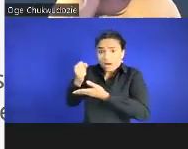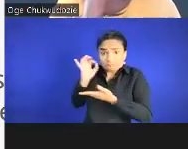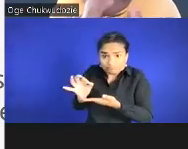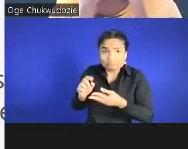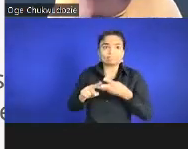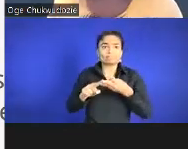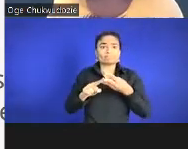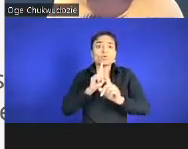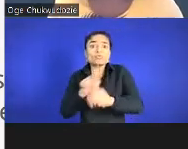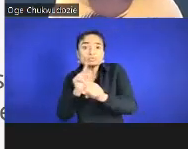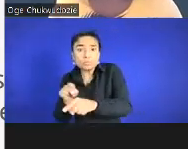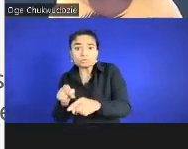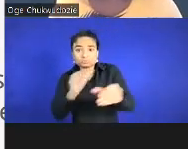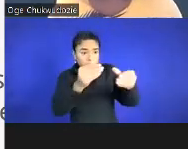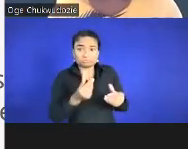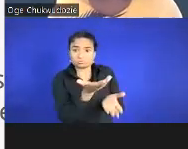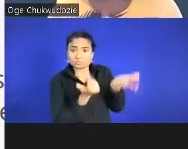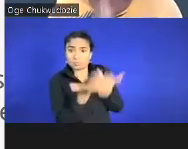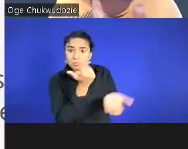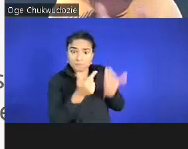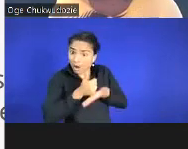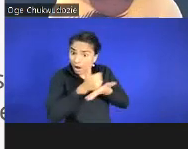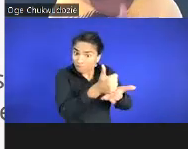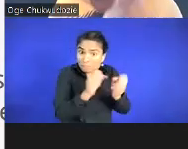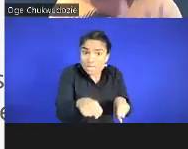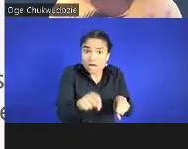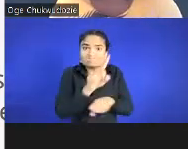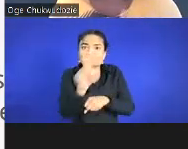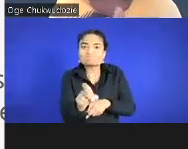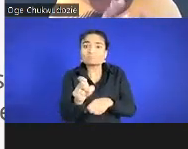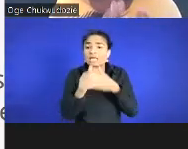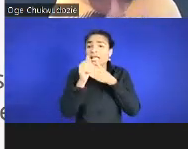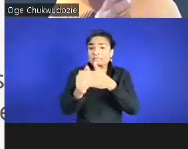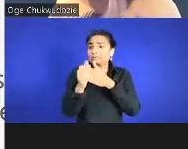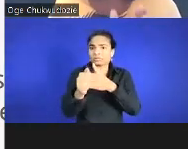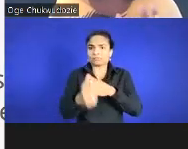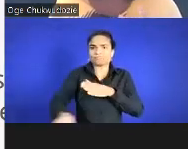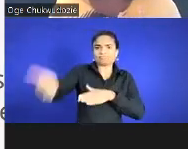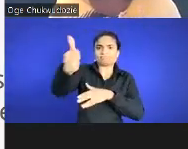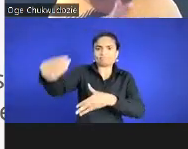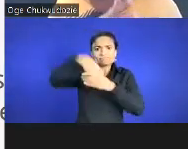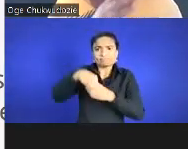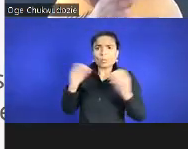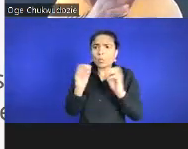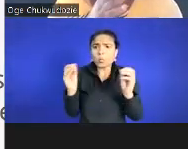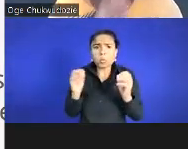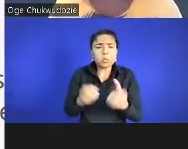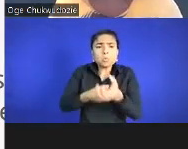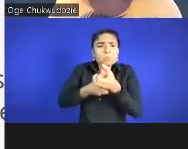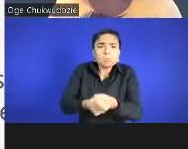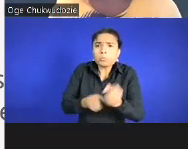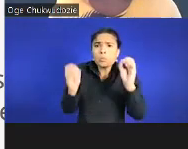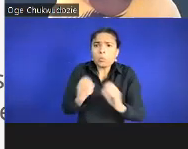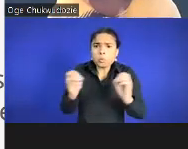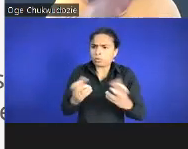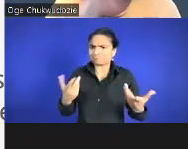looking at, who is responsible. Like I've mentioned, the HR, we need to be there to ensure that, if a